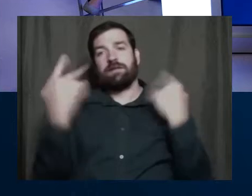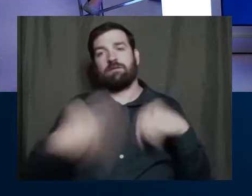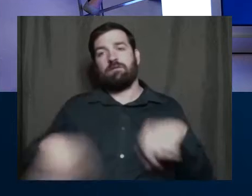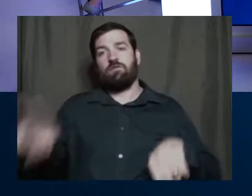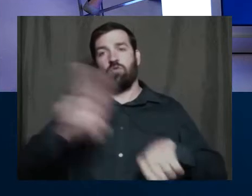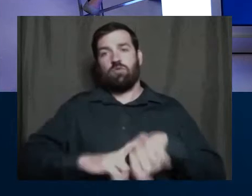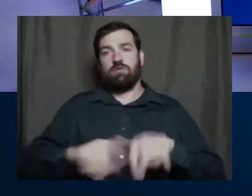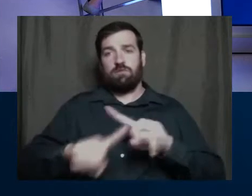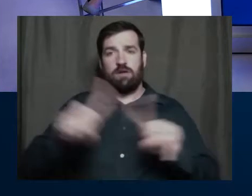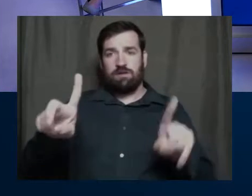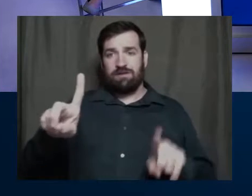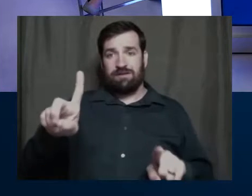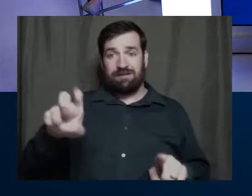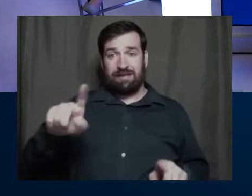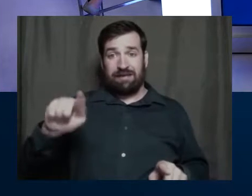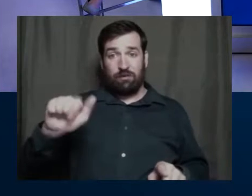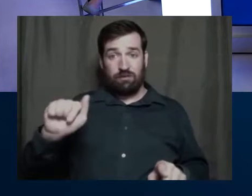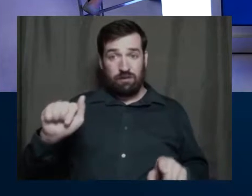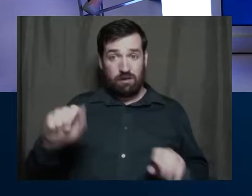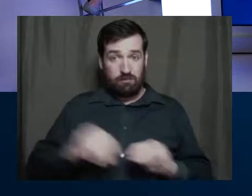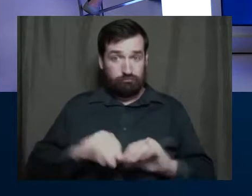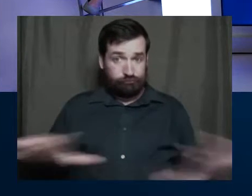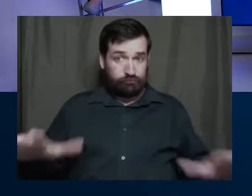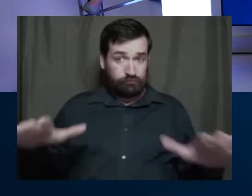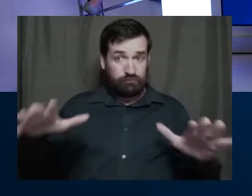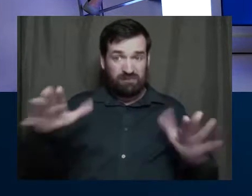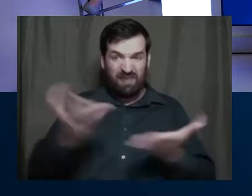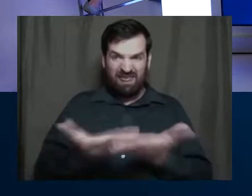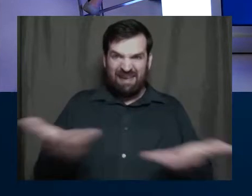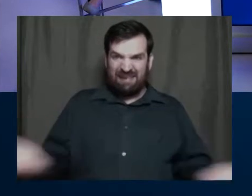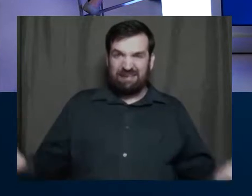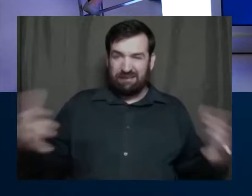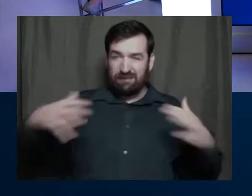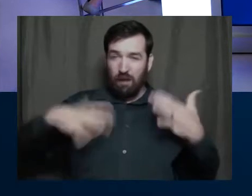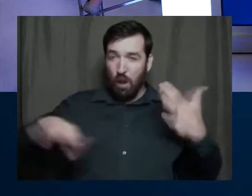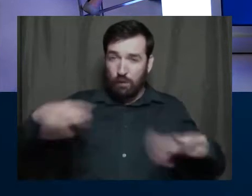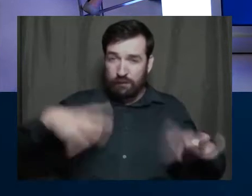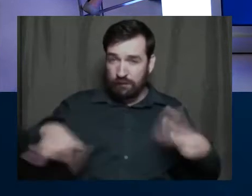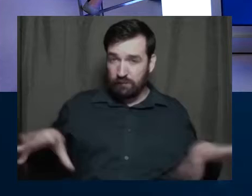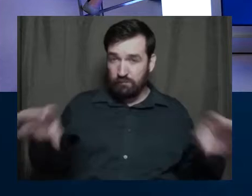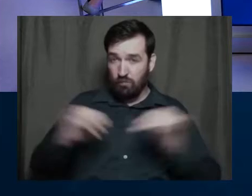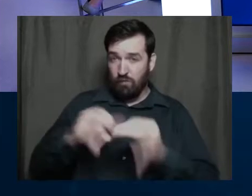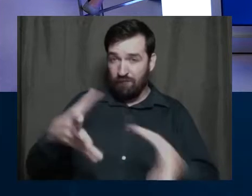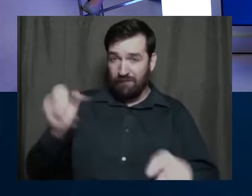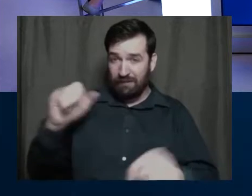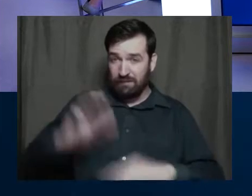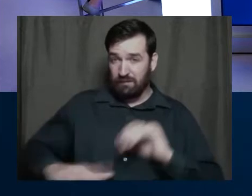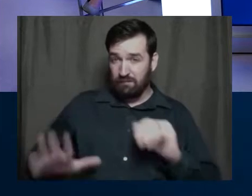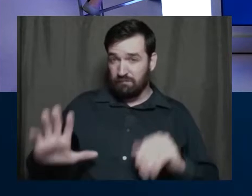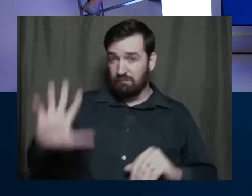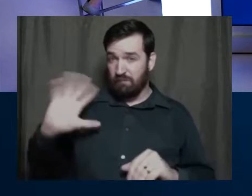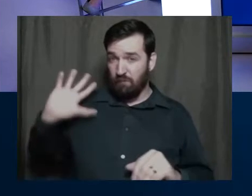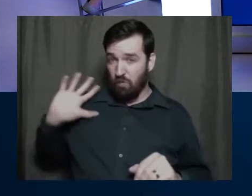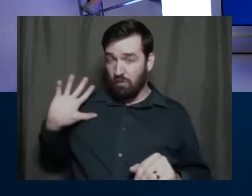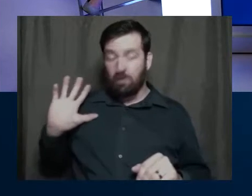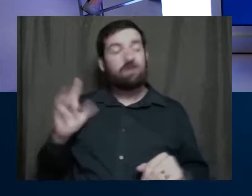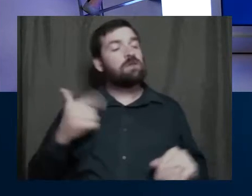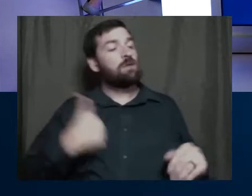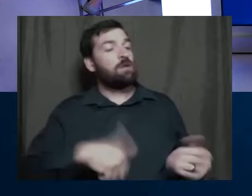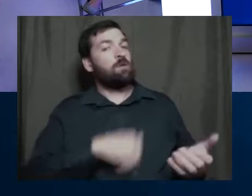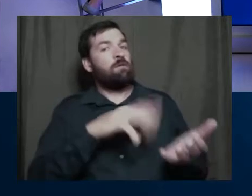spread on surfaces, clothing, easier than before? I think we have learned a lot during